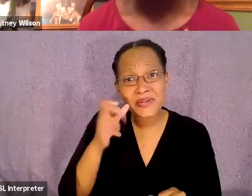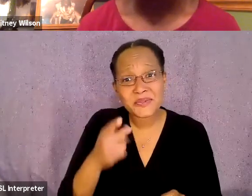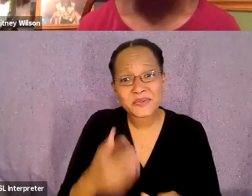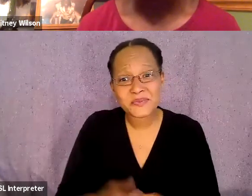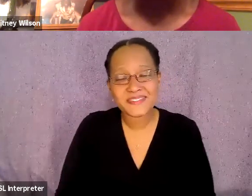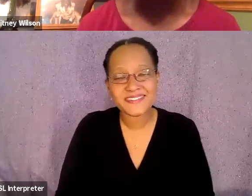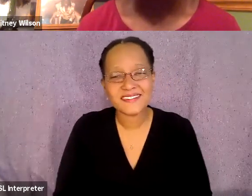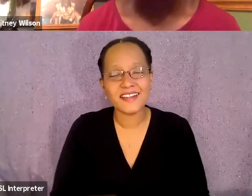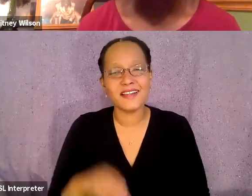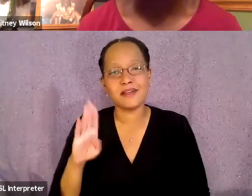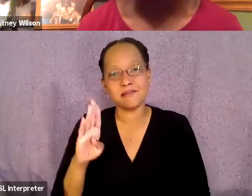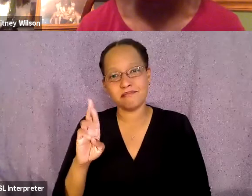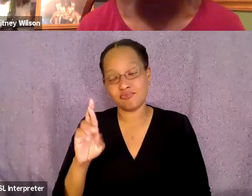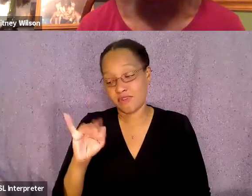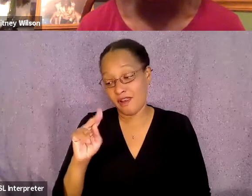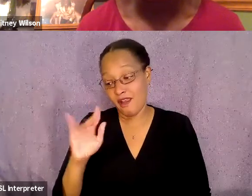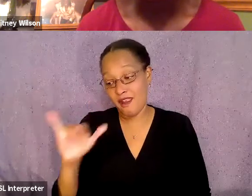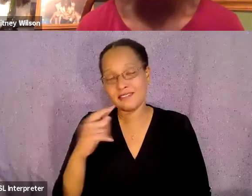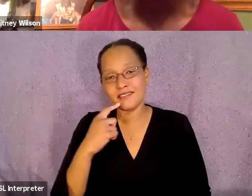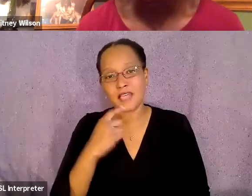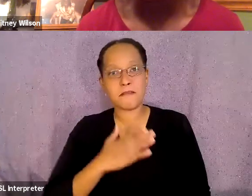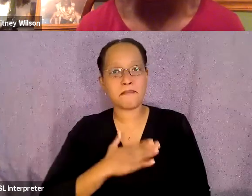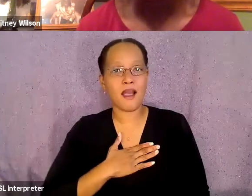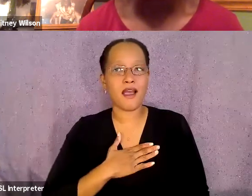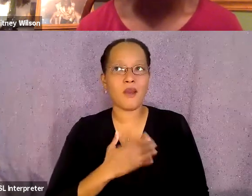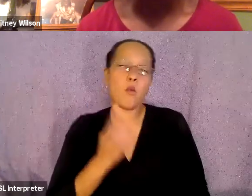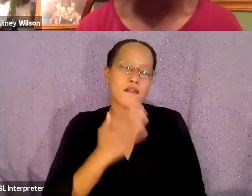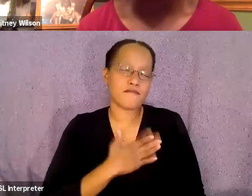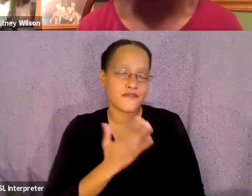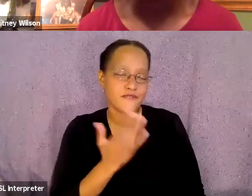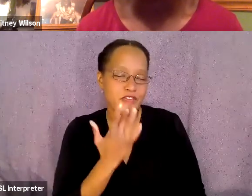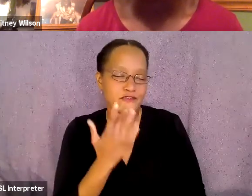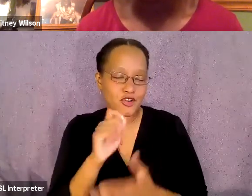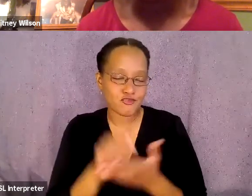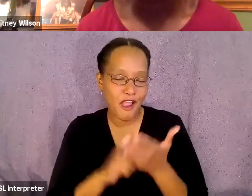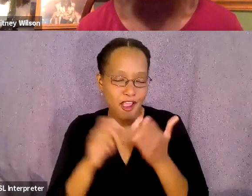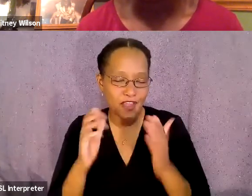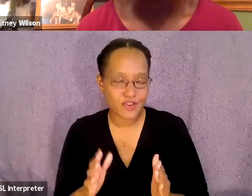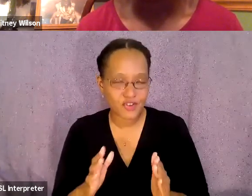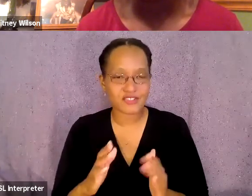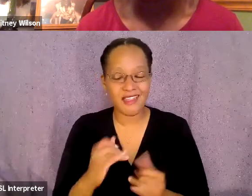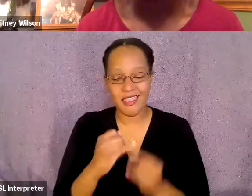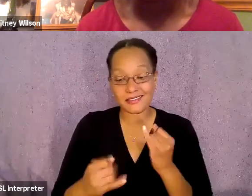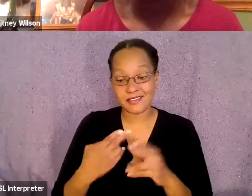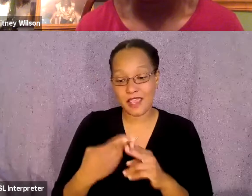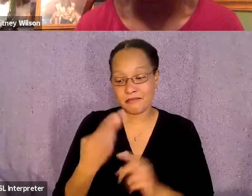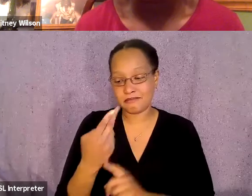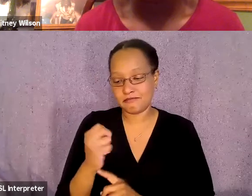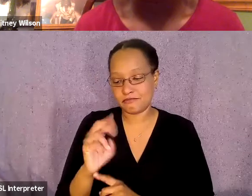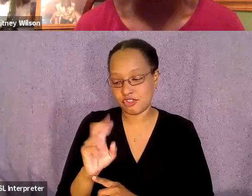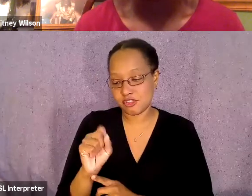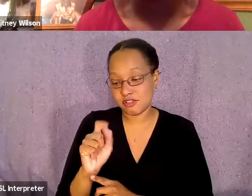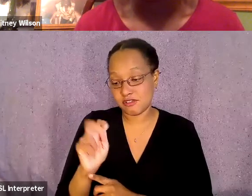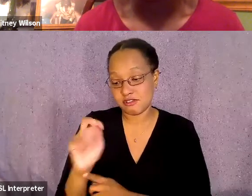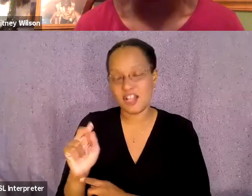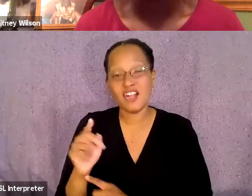for me, I guess my favorite, one of my favorite writers, Zora Neale Hurston, she said, if you're silent about your pain,